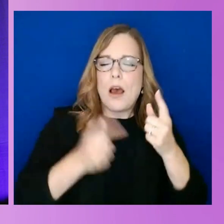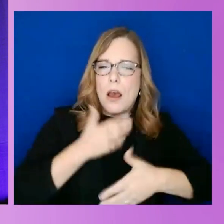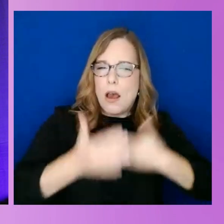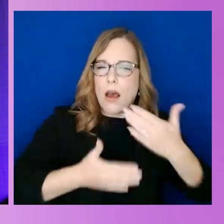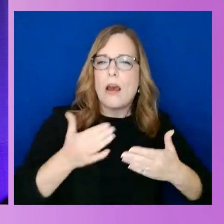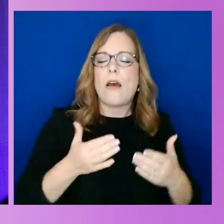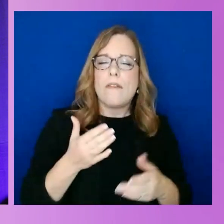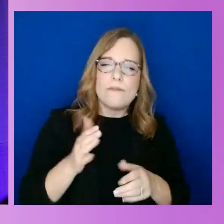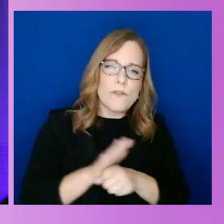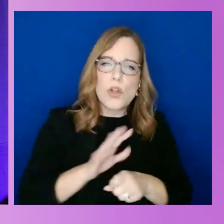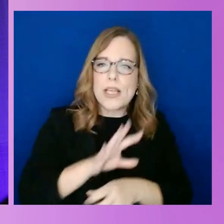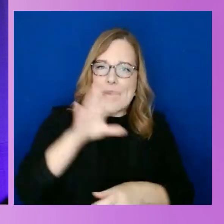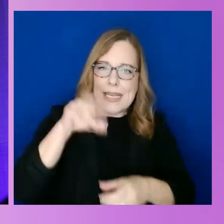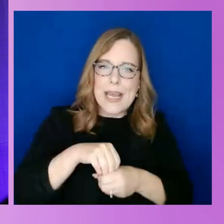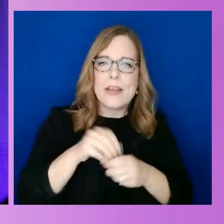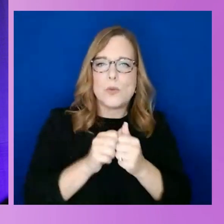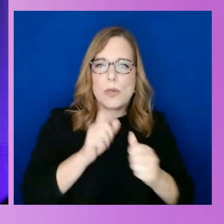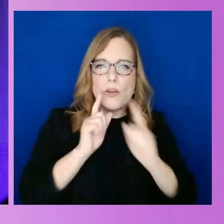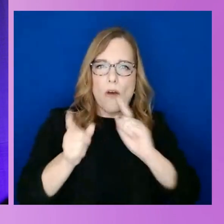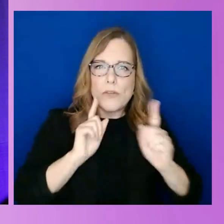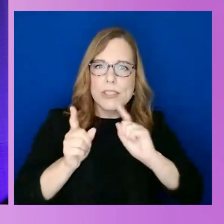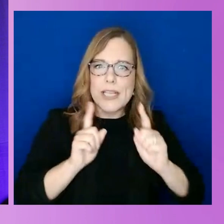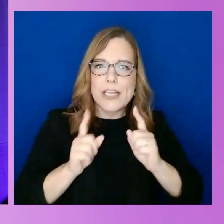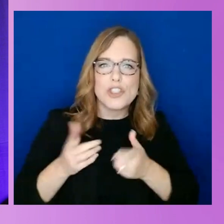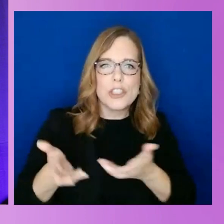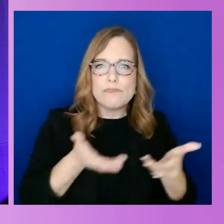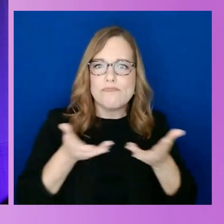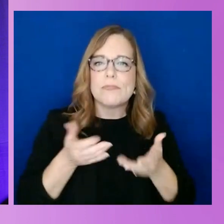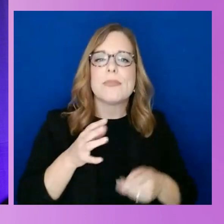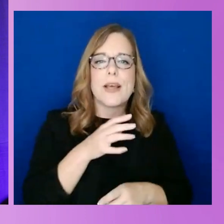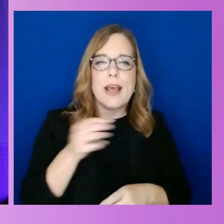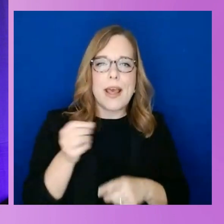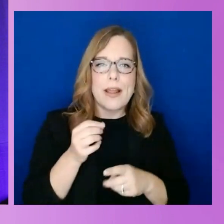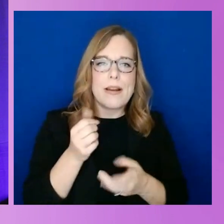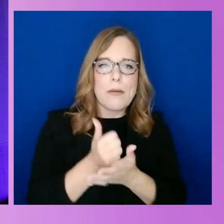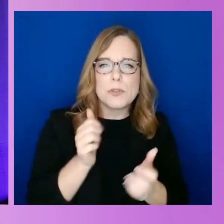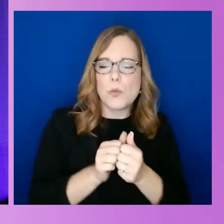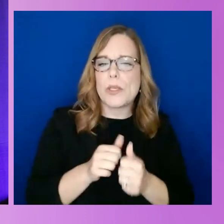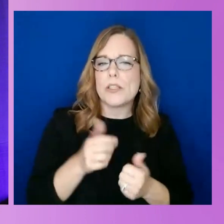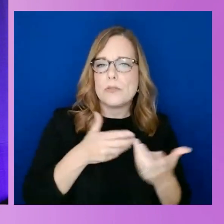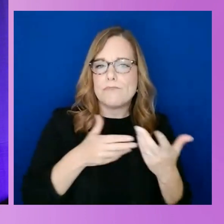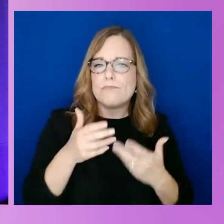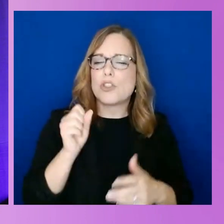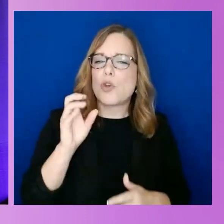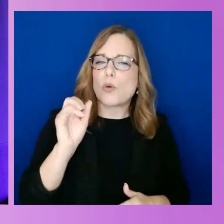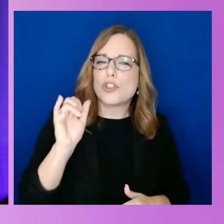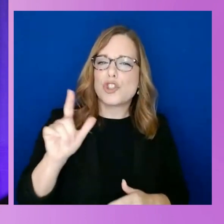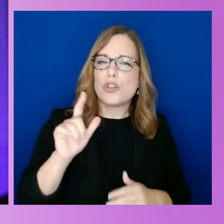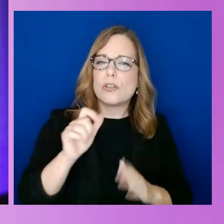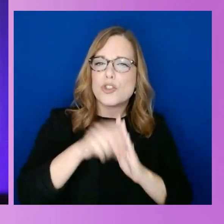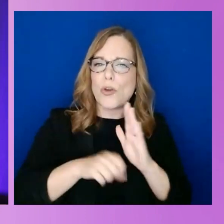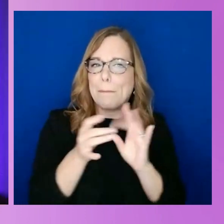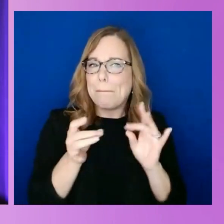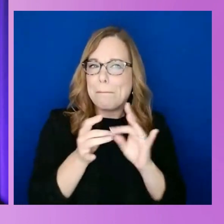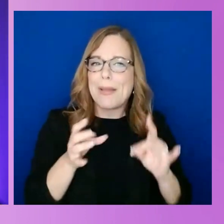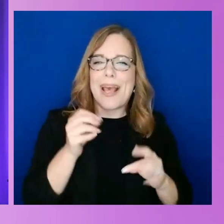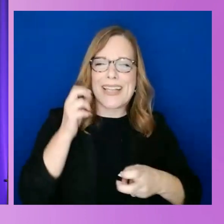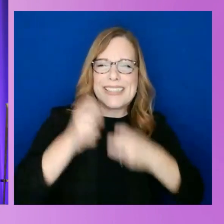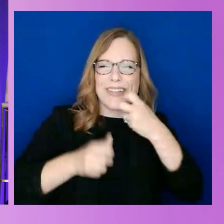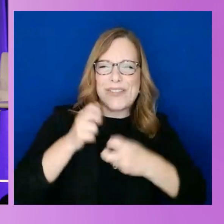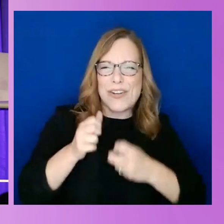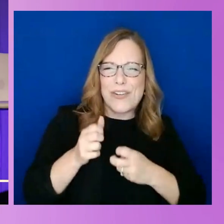scripts, difficult conversations, and communication coaching. Some even love to just dump their ideas and thoughts